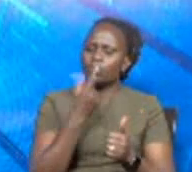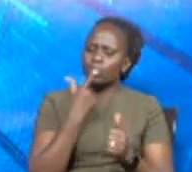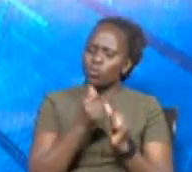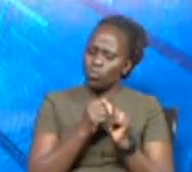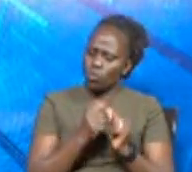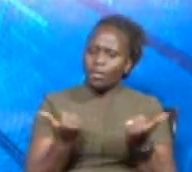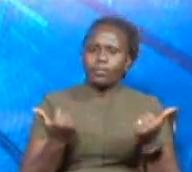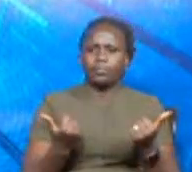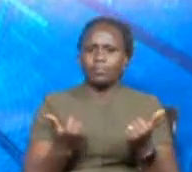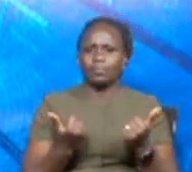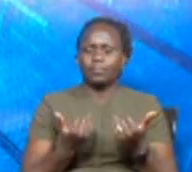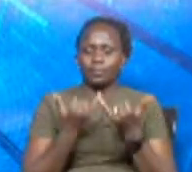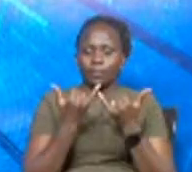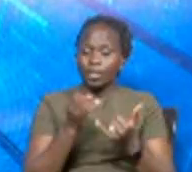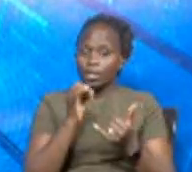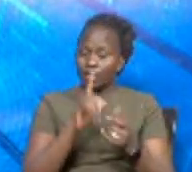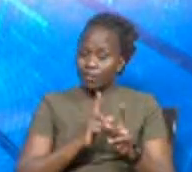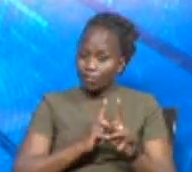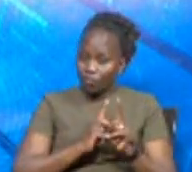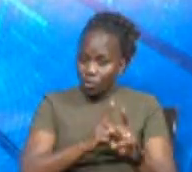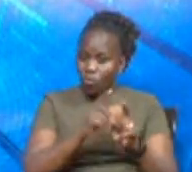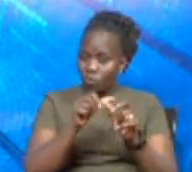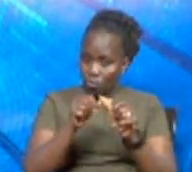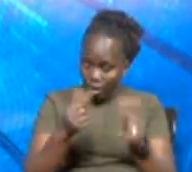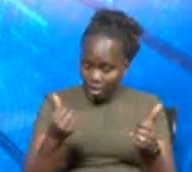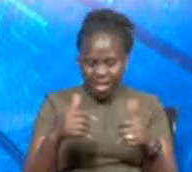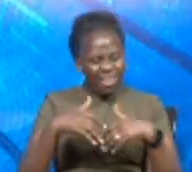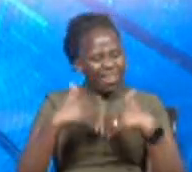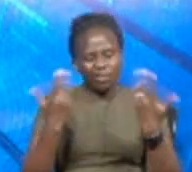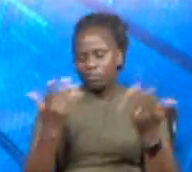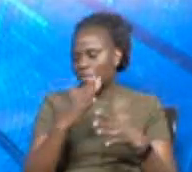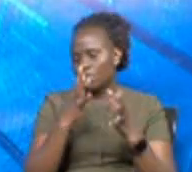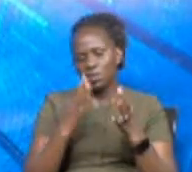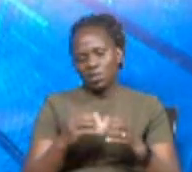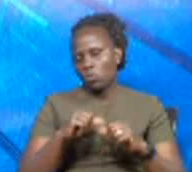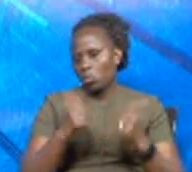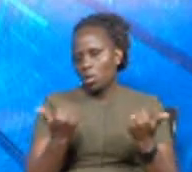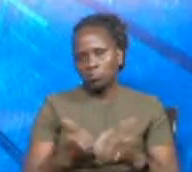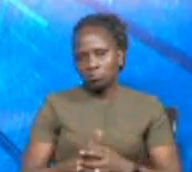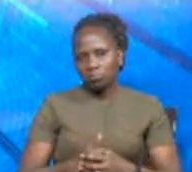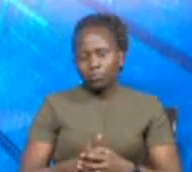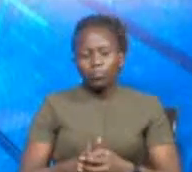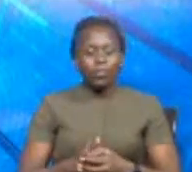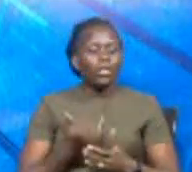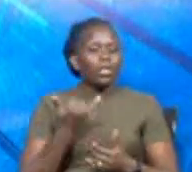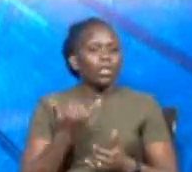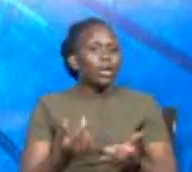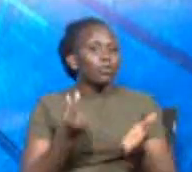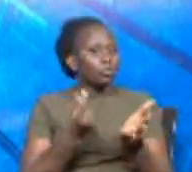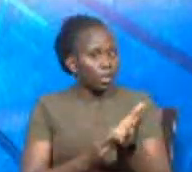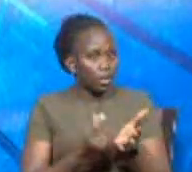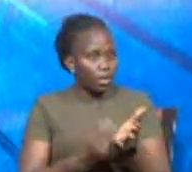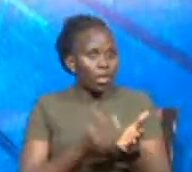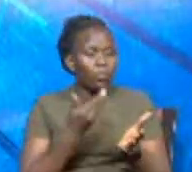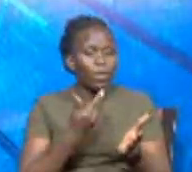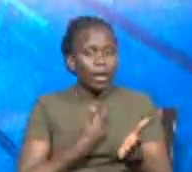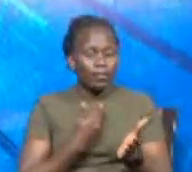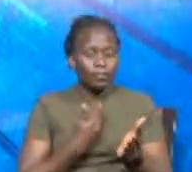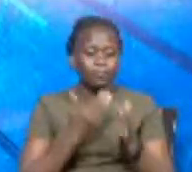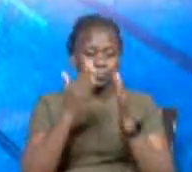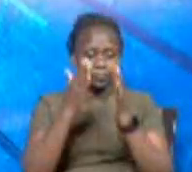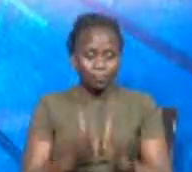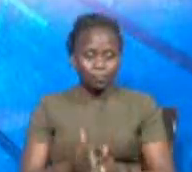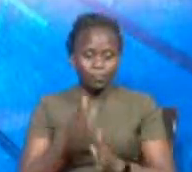those guidelines are being followed, everything will be fine. Now we do, as Uganda, we do have a UNAIDS target of